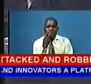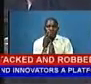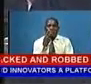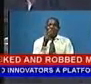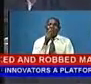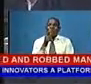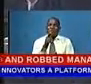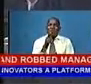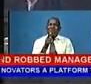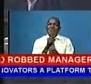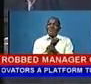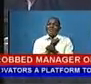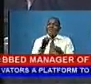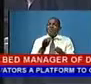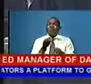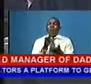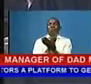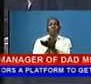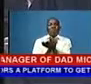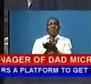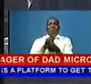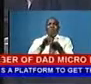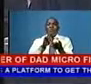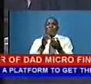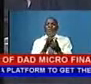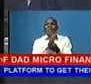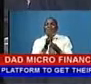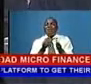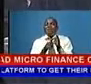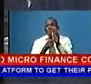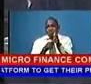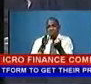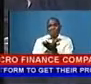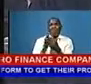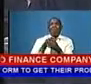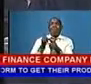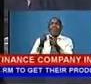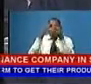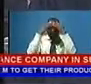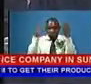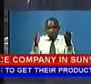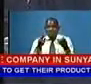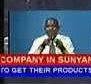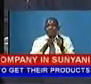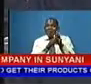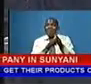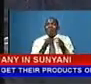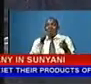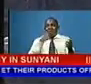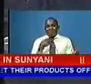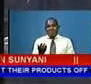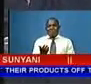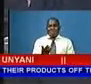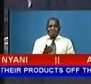There is absolutely nothing on this to indicate where these documents are coming from, what the exhibit numbers